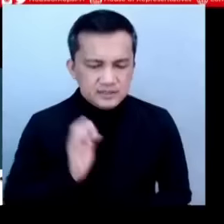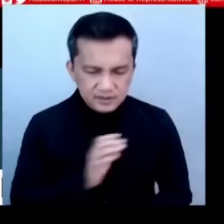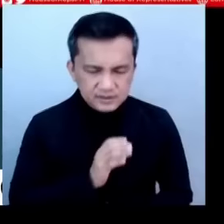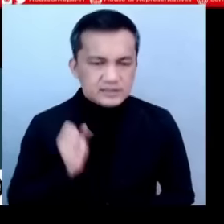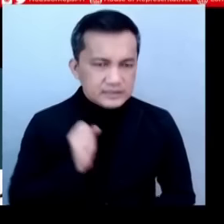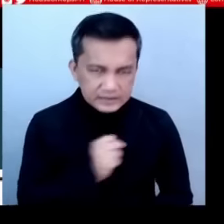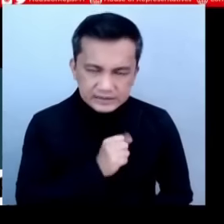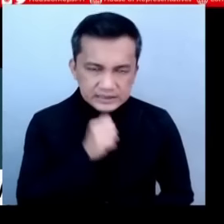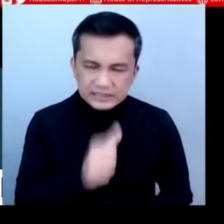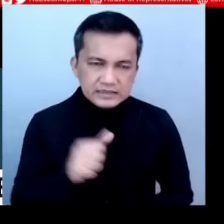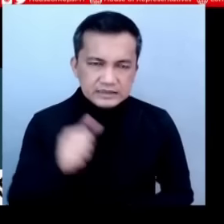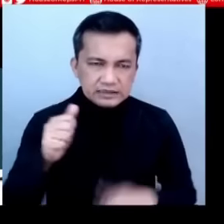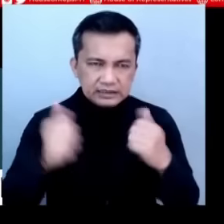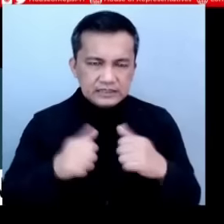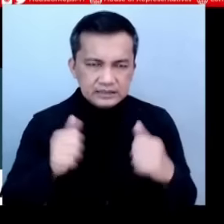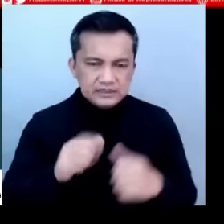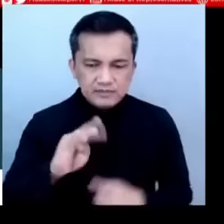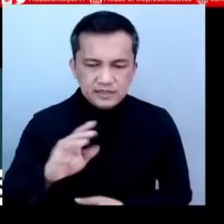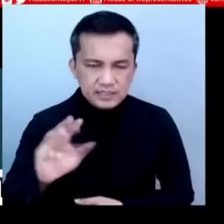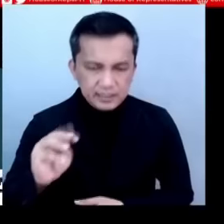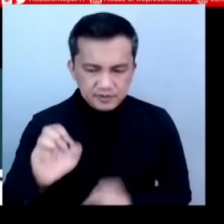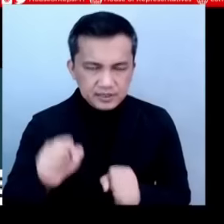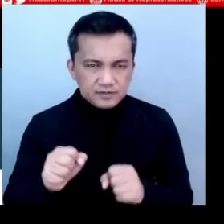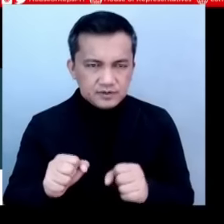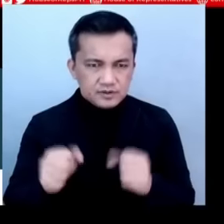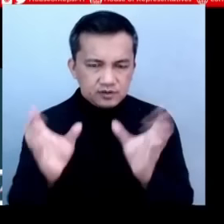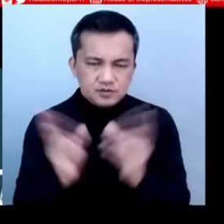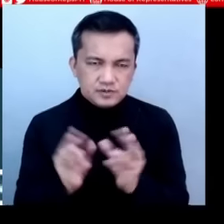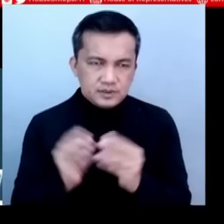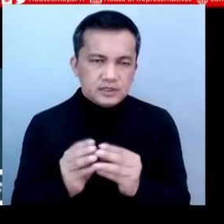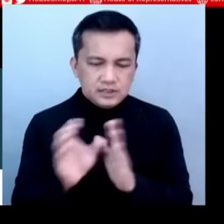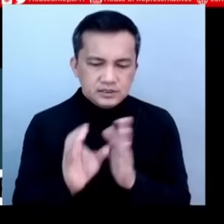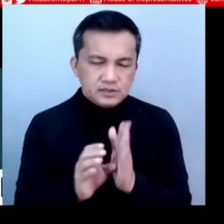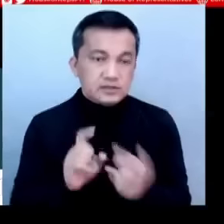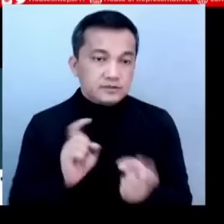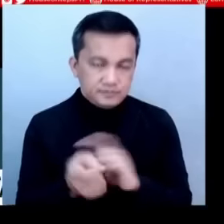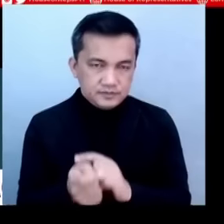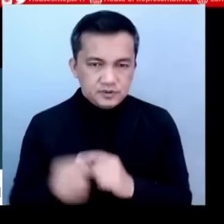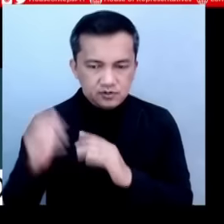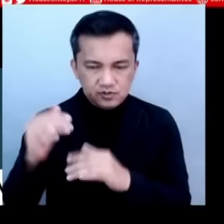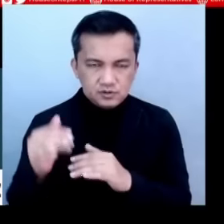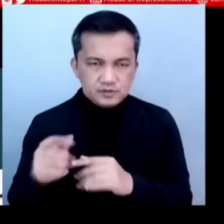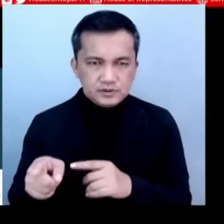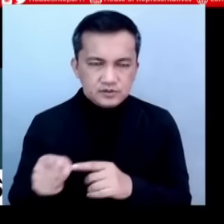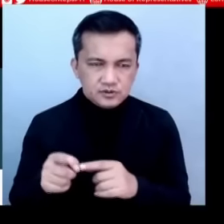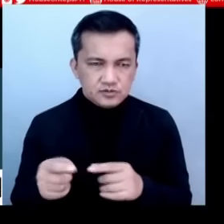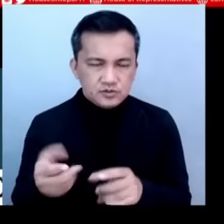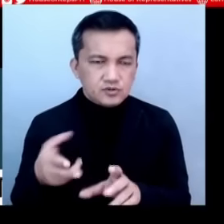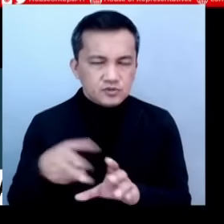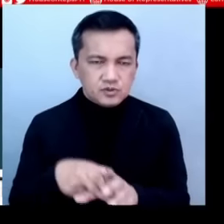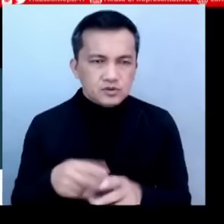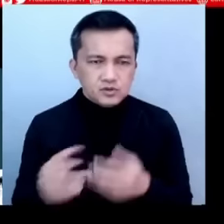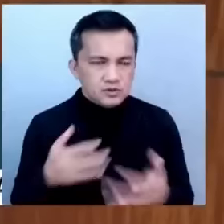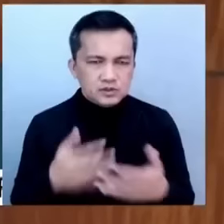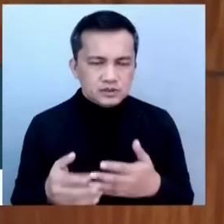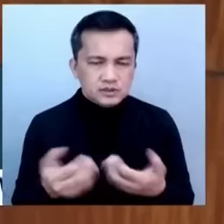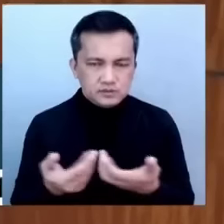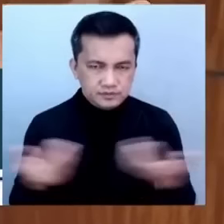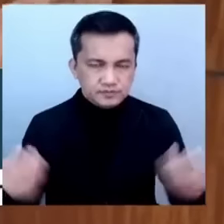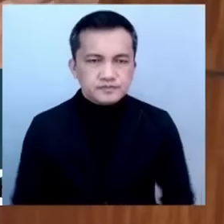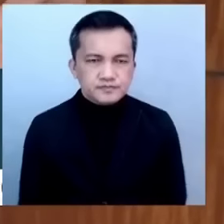He doubts a bicameral conference committee can be convened in a charter amendment. He hopes deliberations will instead be joint, even if voting is separate. I